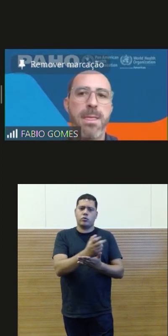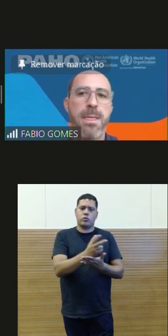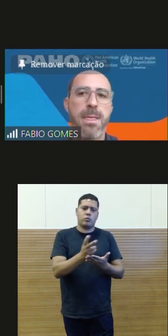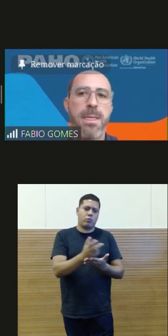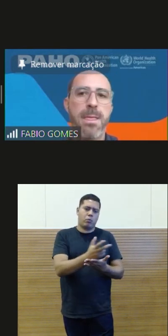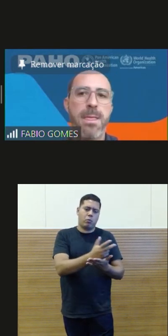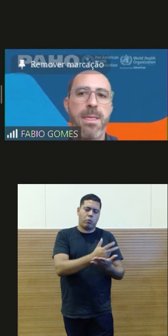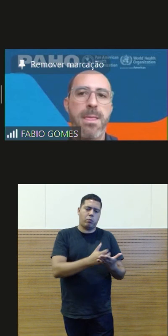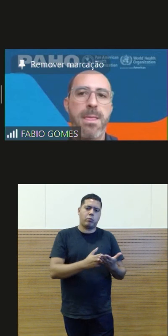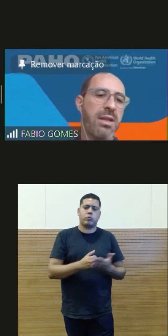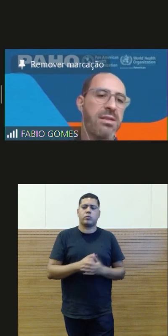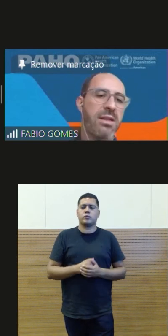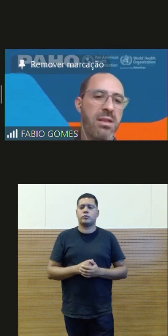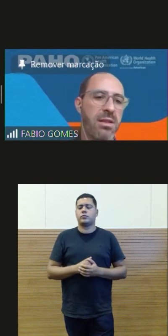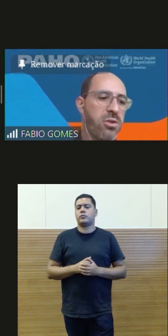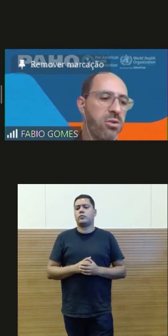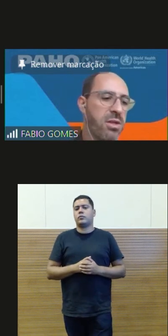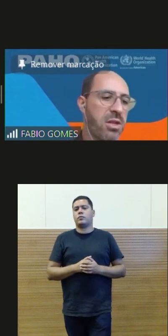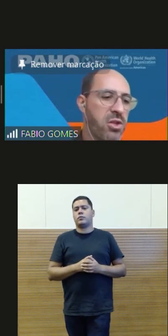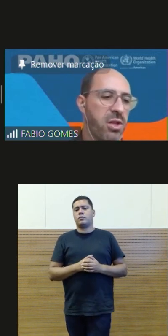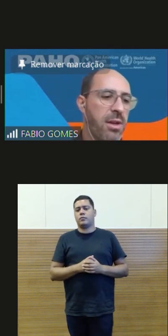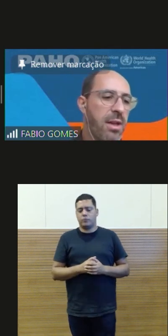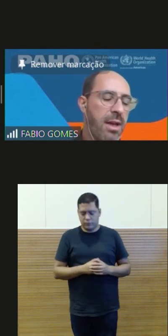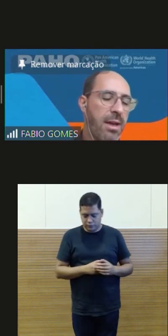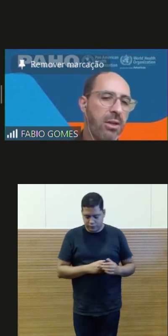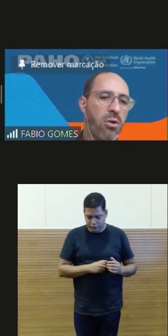and the application of taxes.